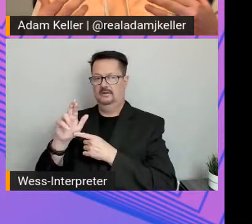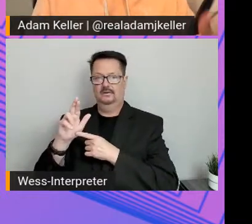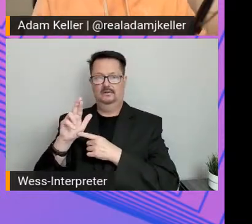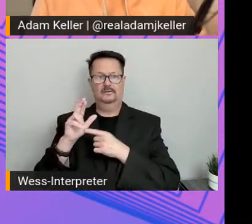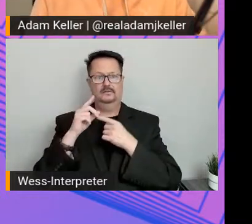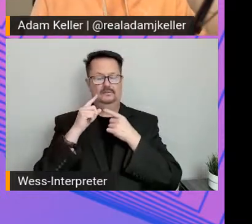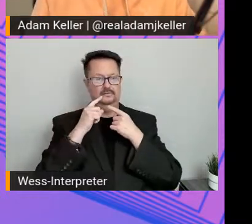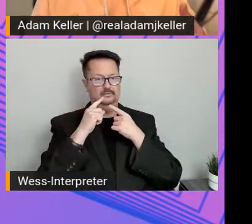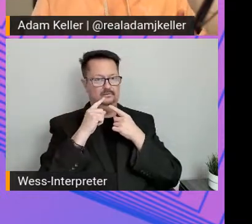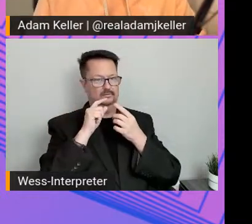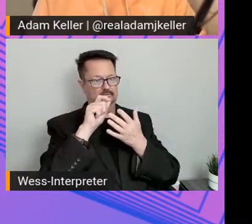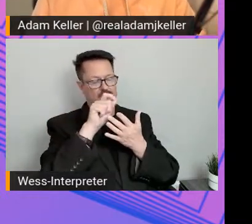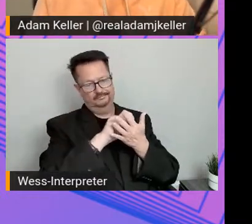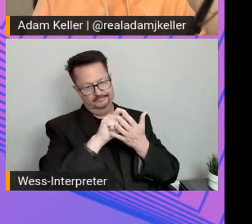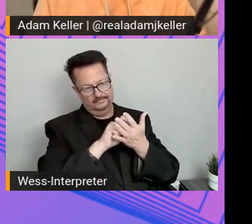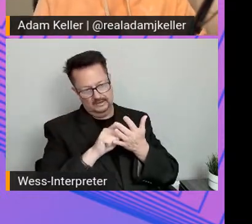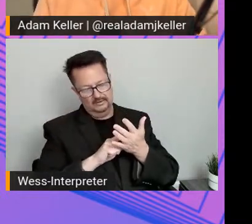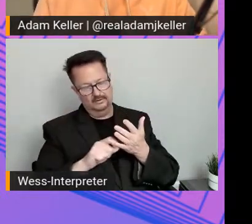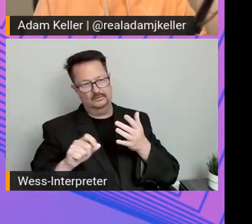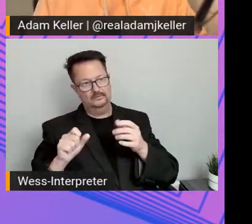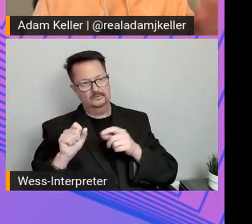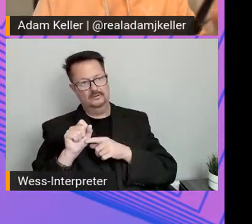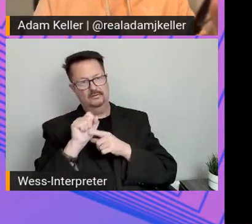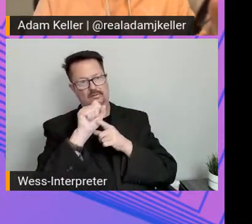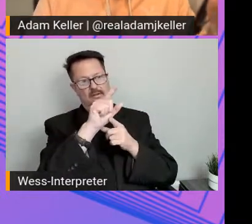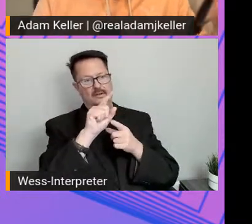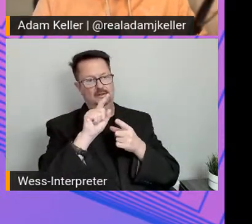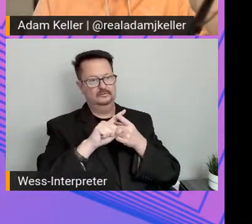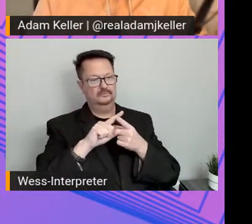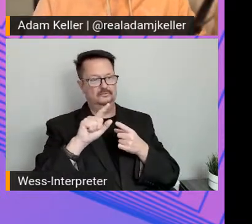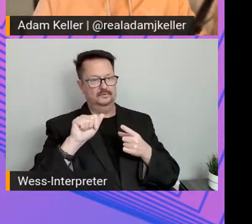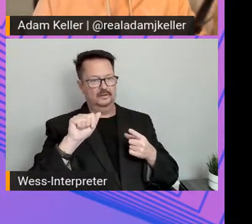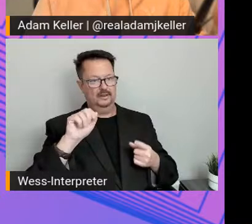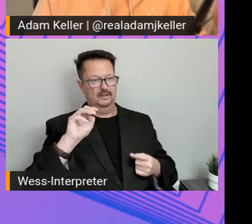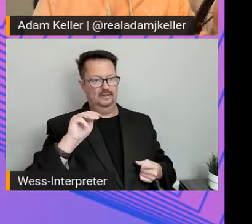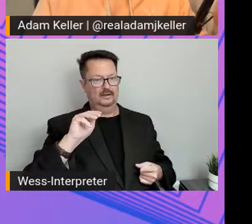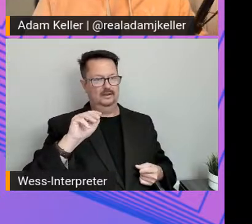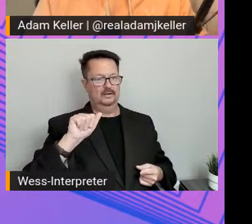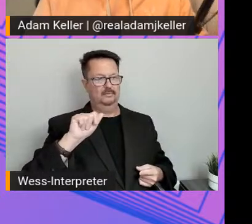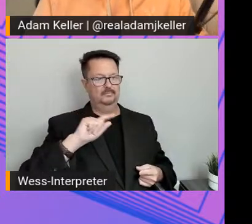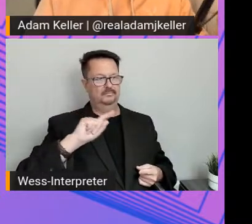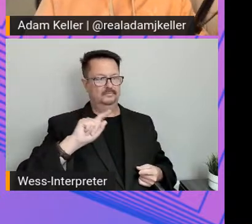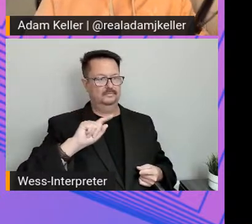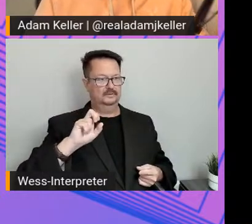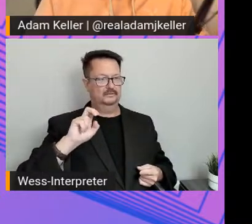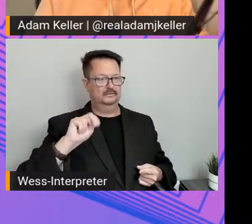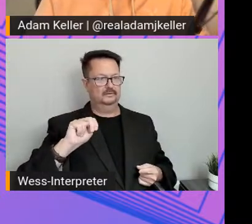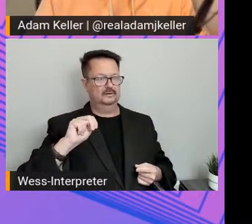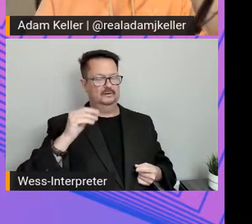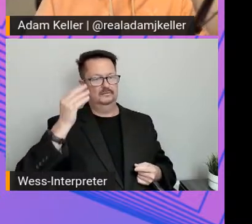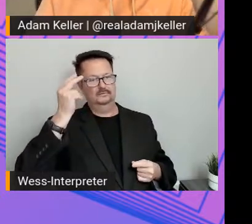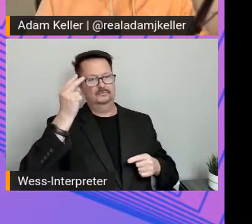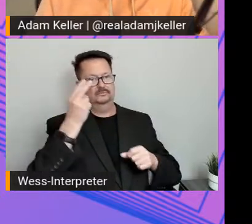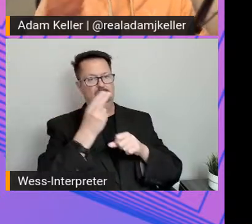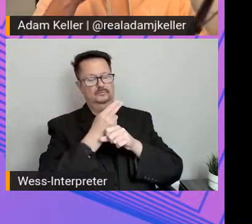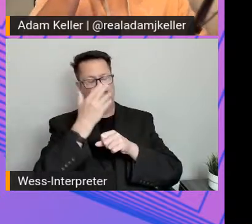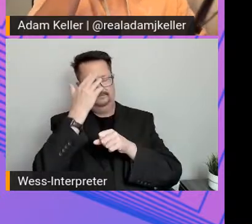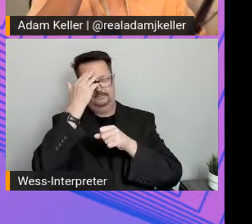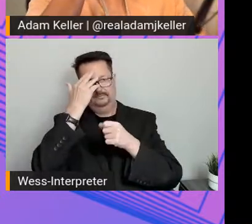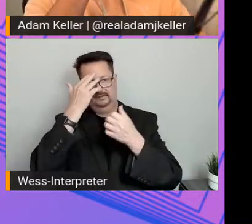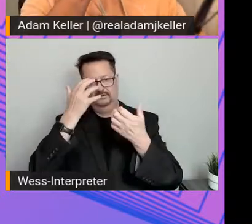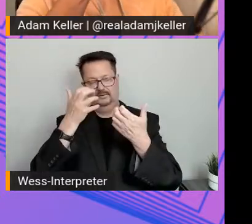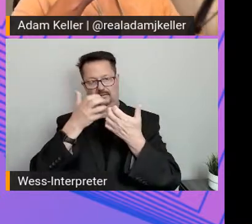your containers to Amazon ECS using a familiar language of your Docker Compose